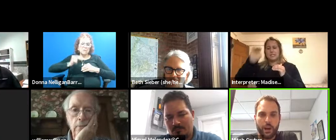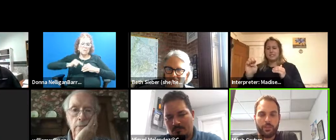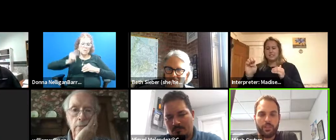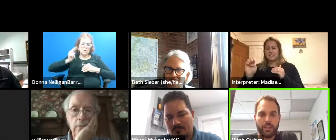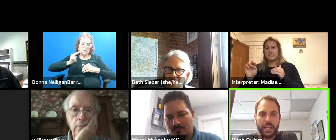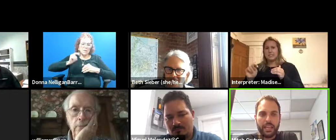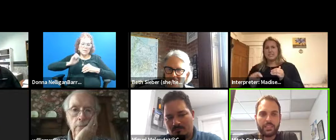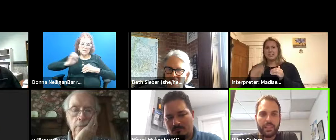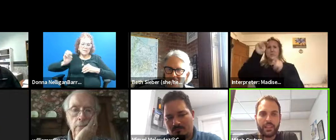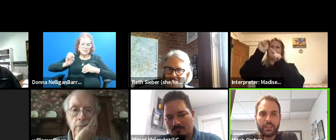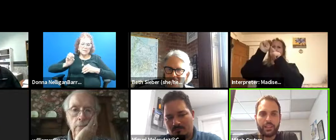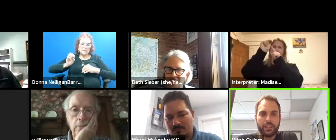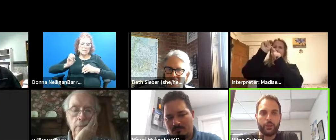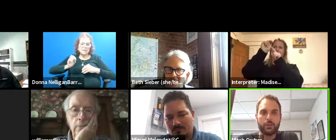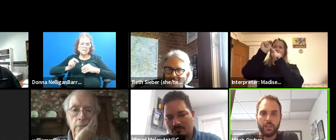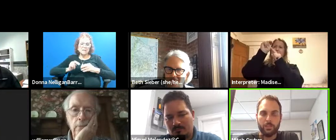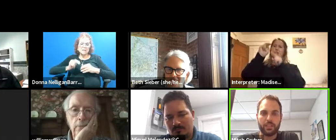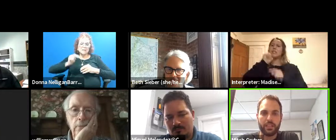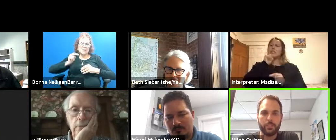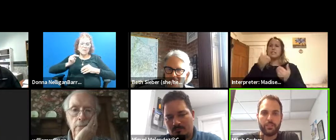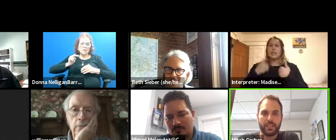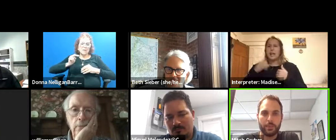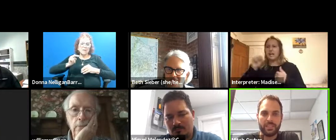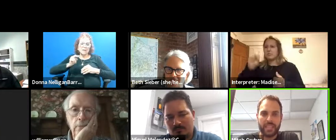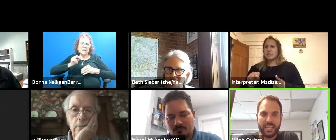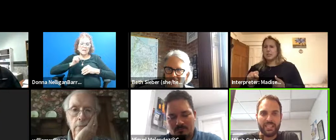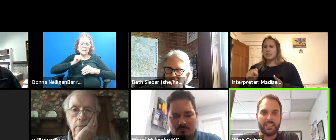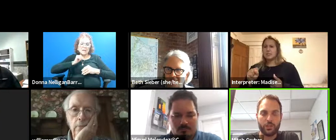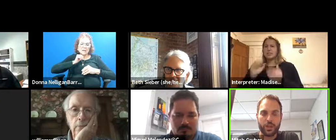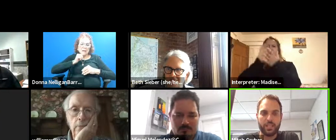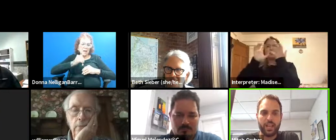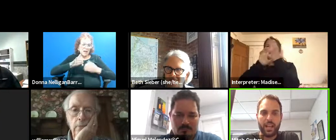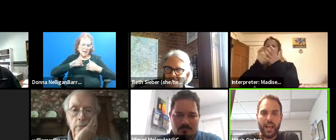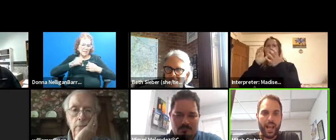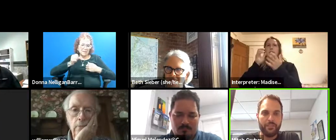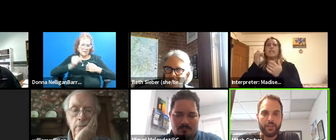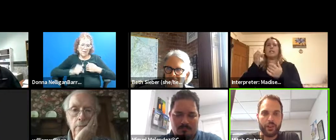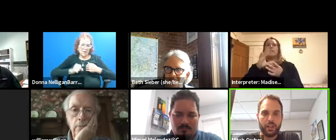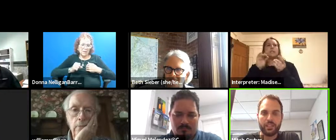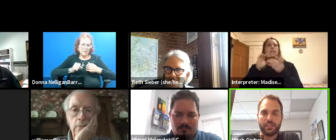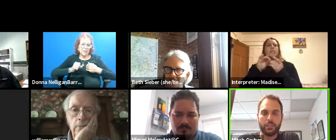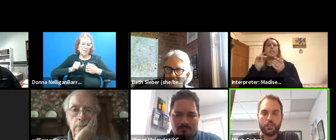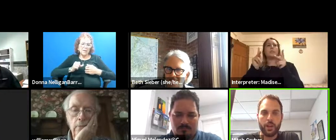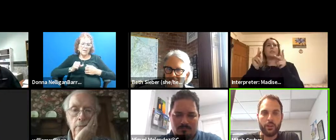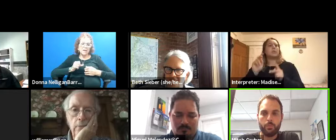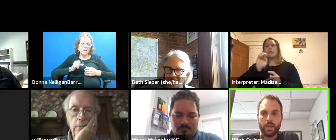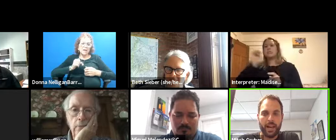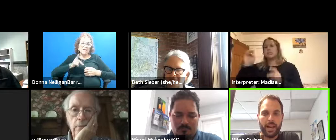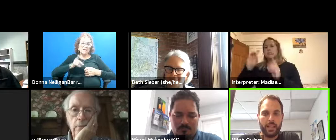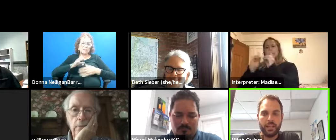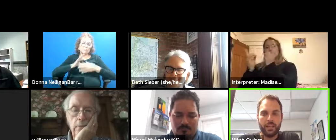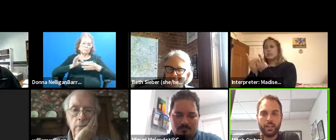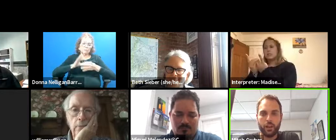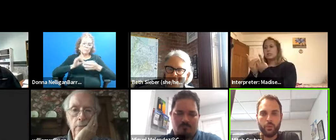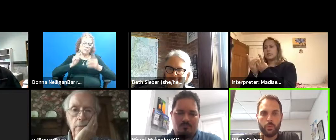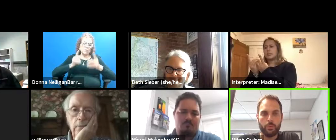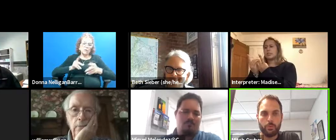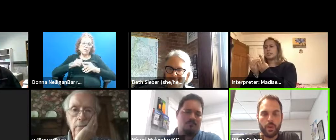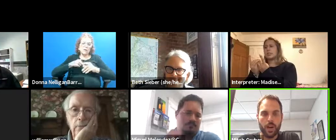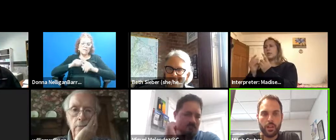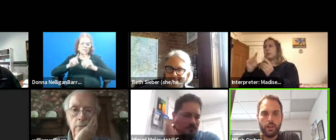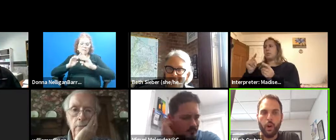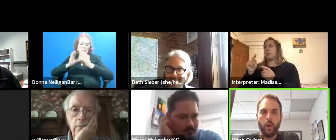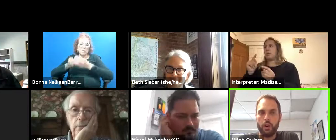have south is, I think, confusing, because then you say something is in the East District, and for a constituent who may not,